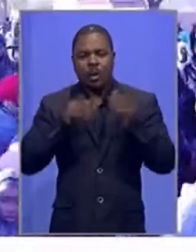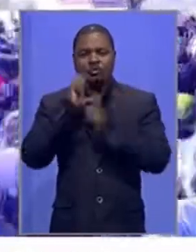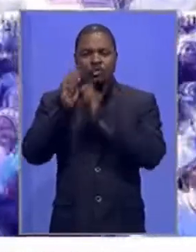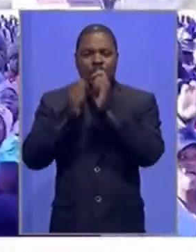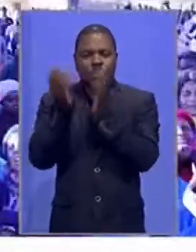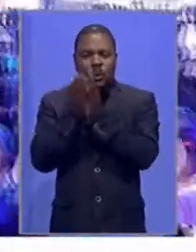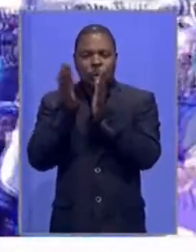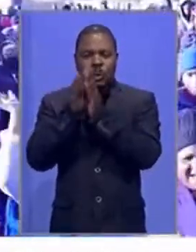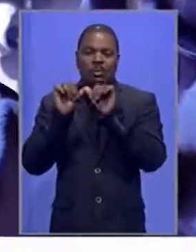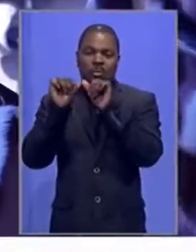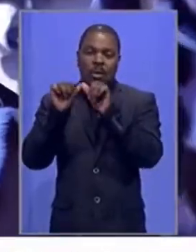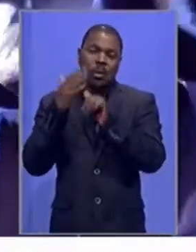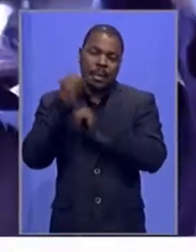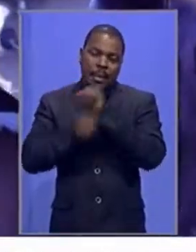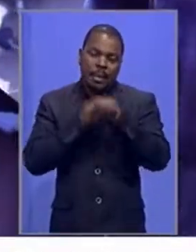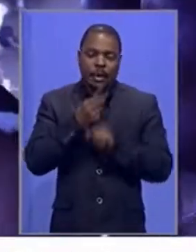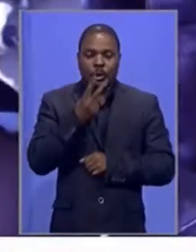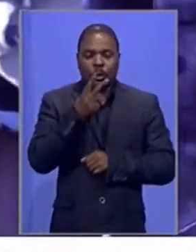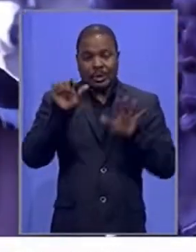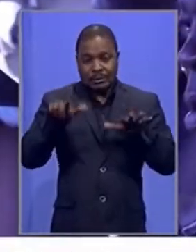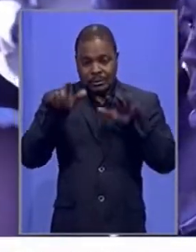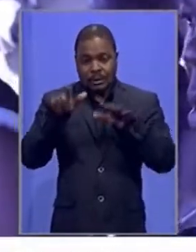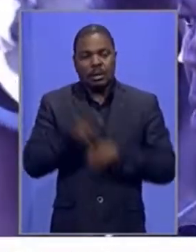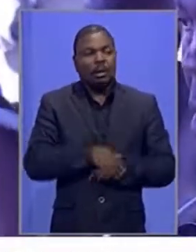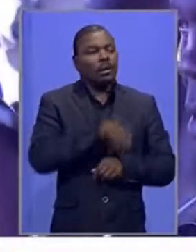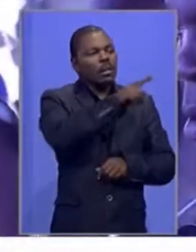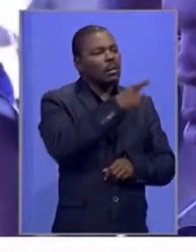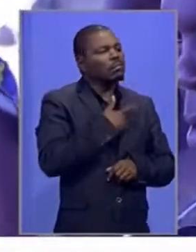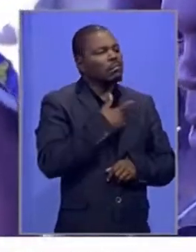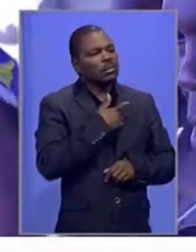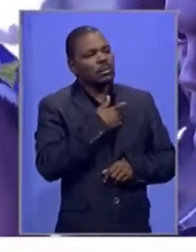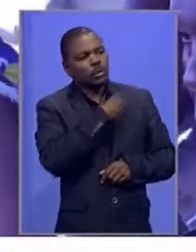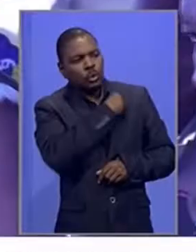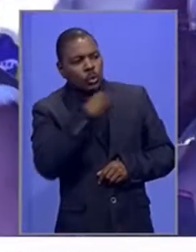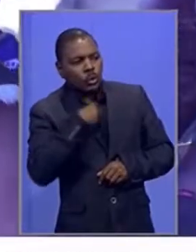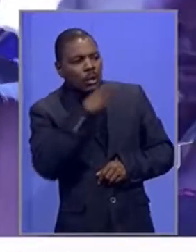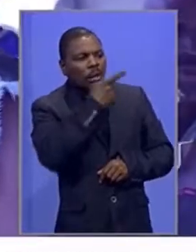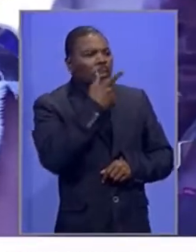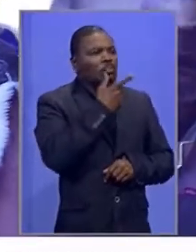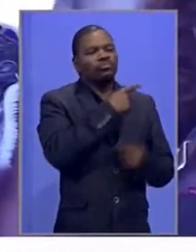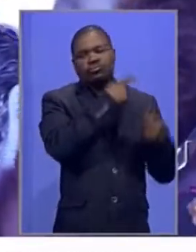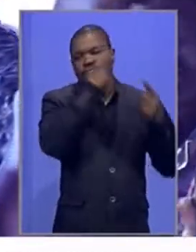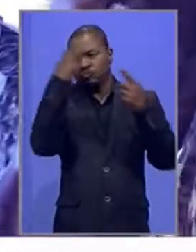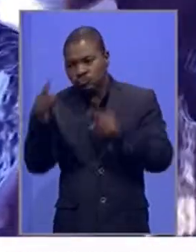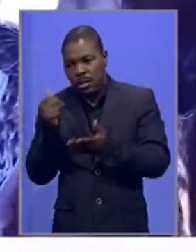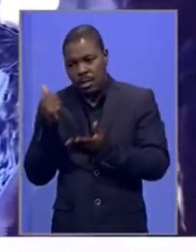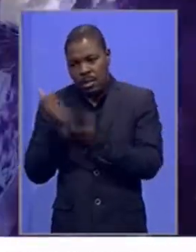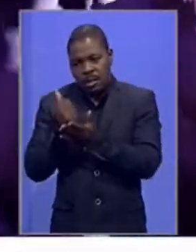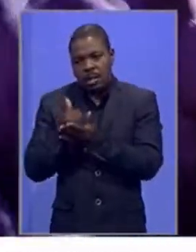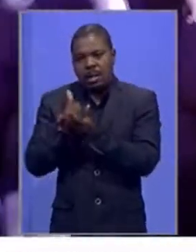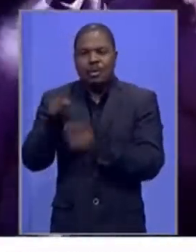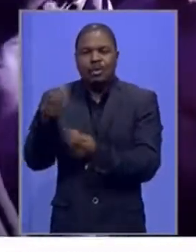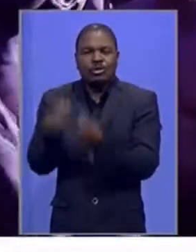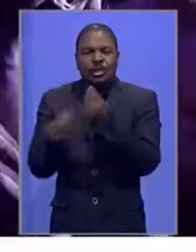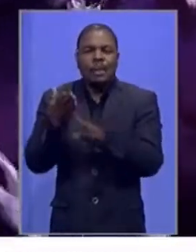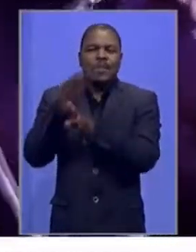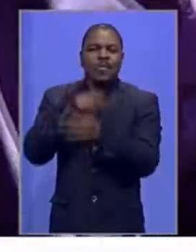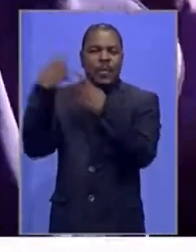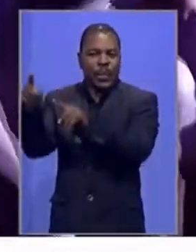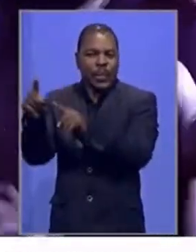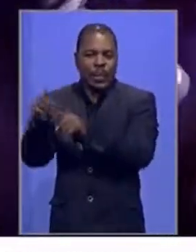wa 2017 dingaka tša sekgowa di biditšwe go lekola seemo sa lephelo sa bana pele ga ge ba ka ya lebollong. Se e le